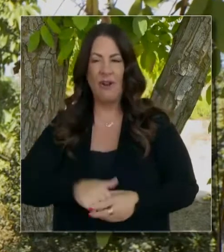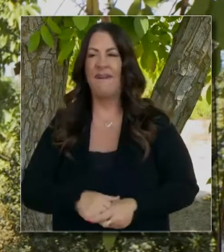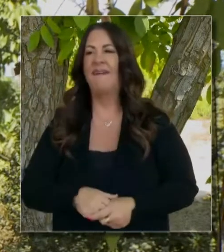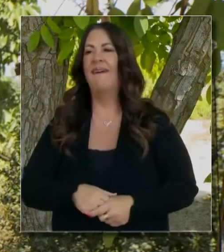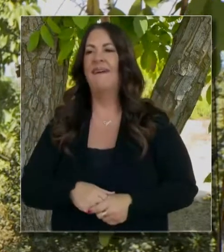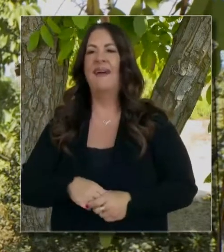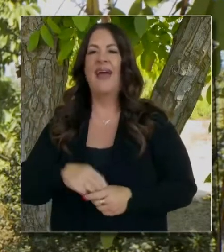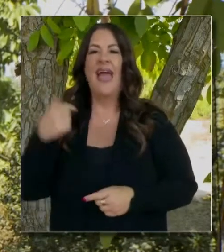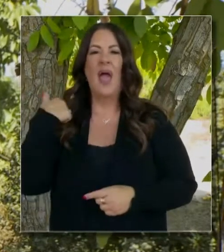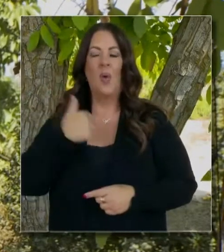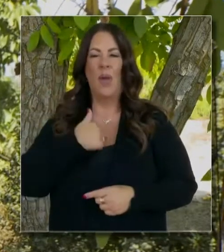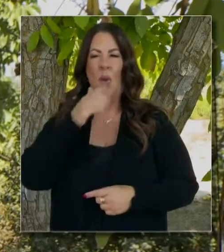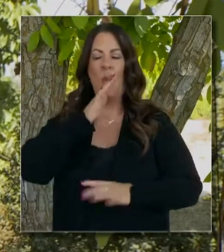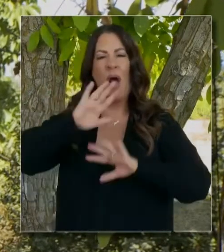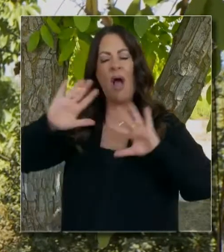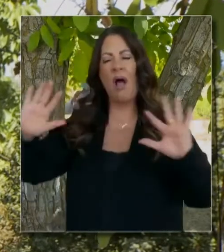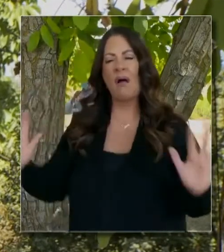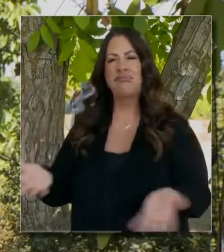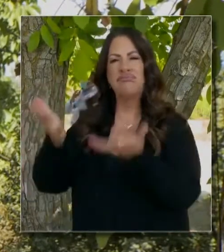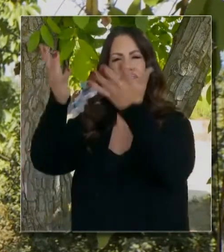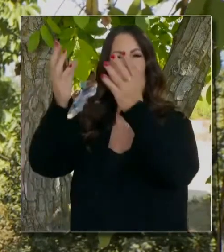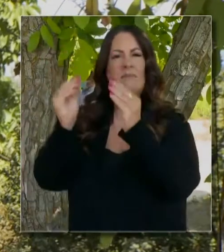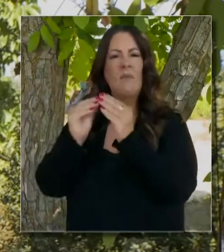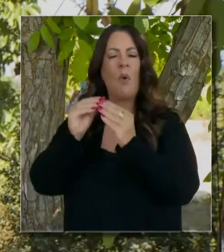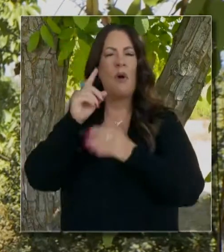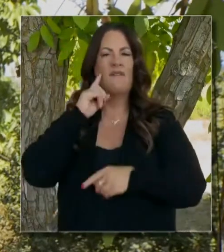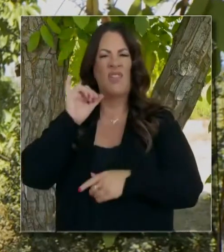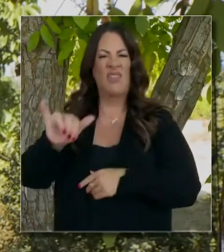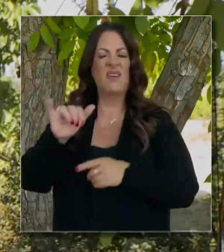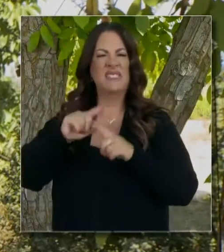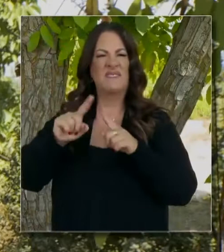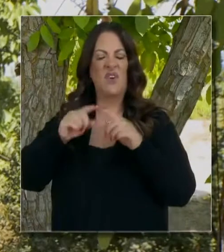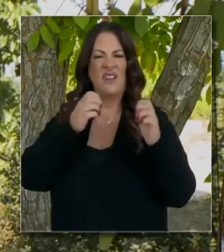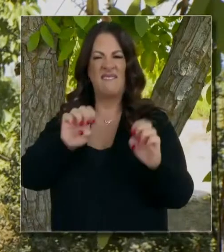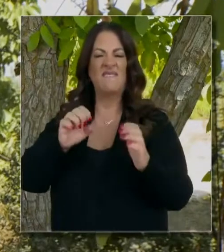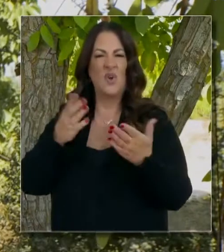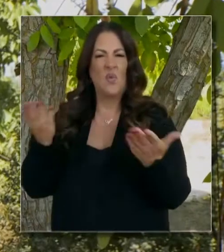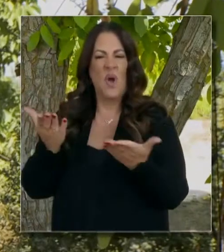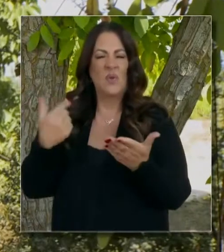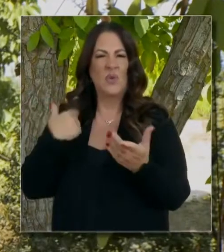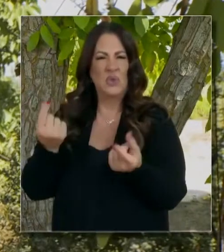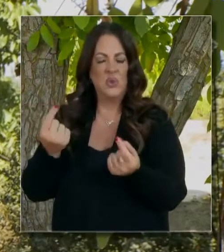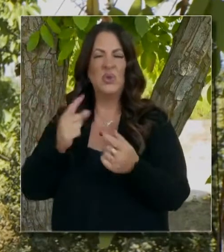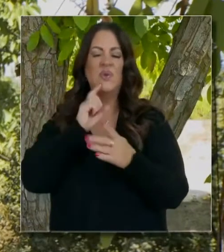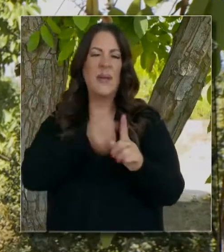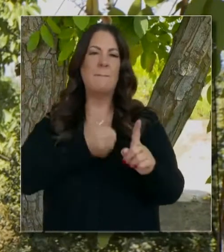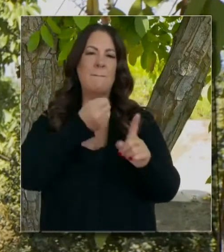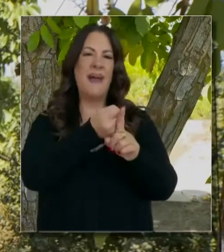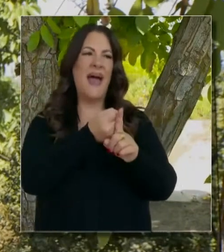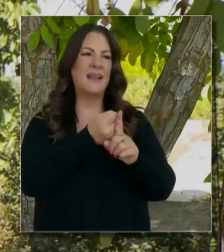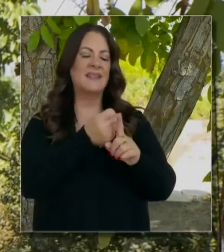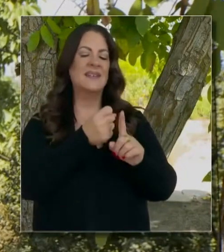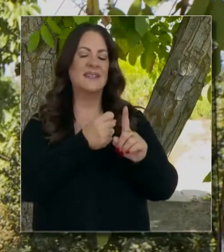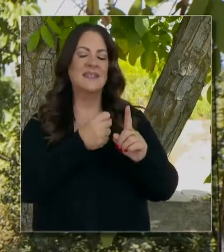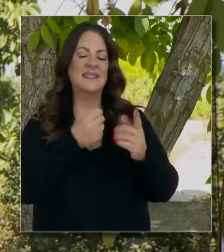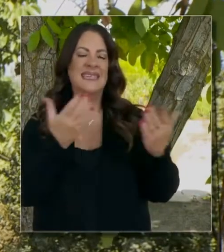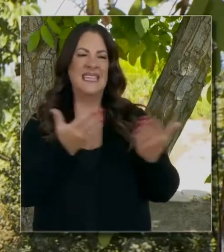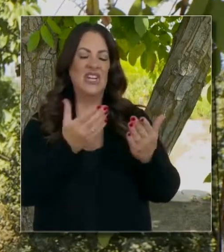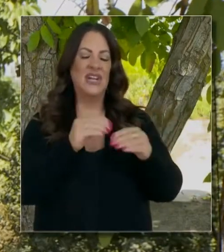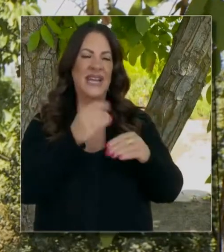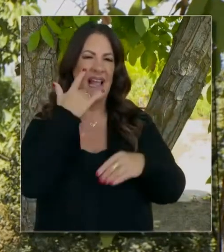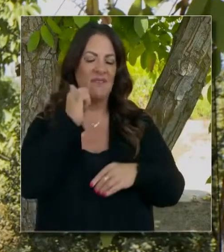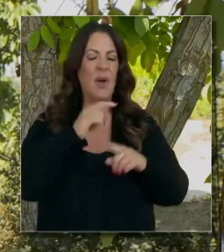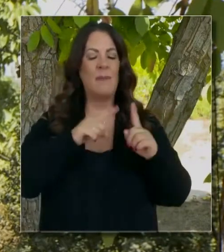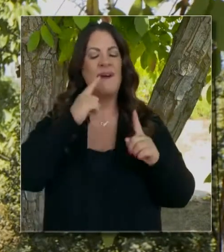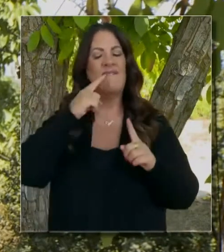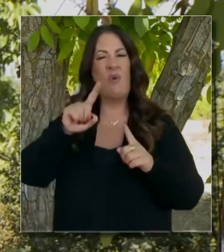scaling these efforts and advancing a cause that we hope will impact not just the rest of the country, but parts all